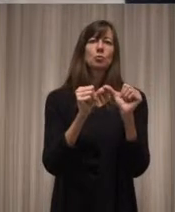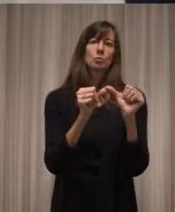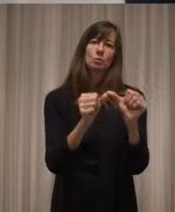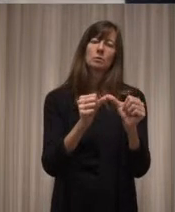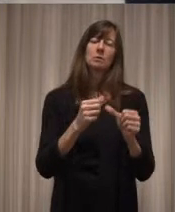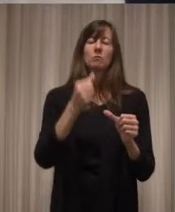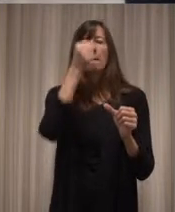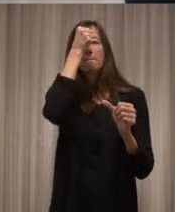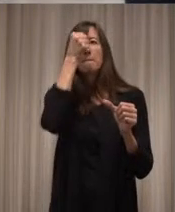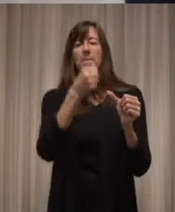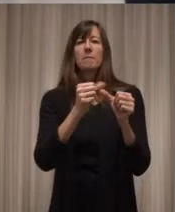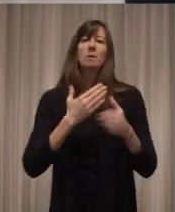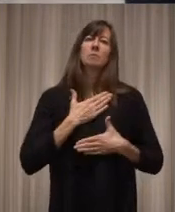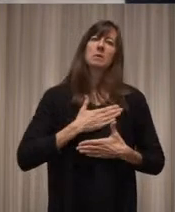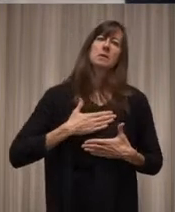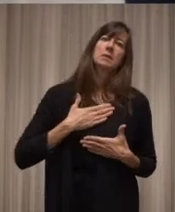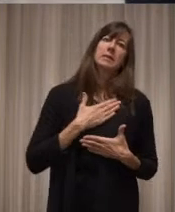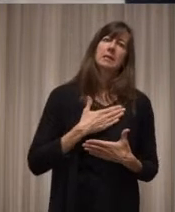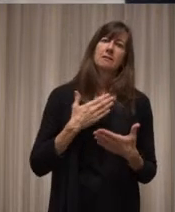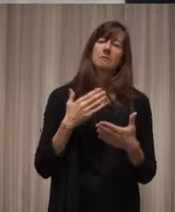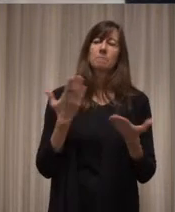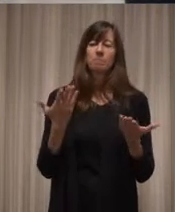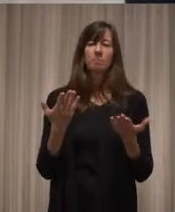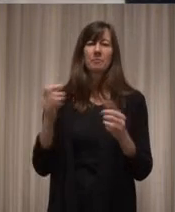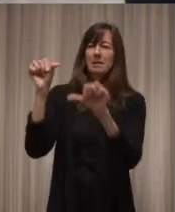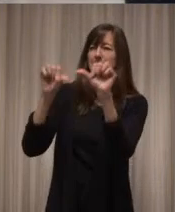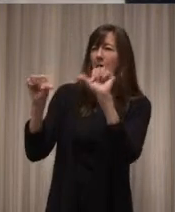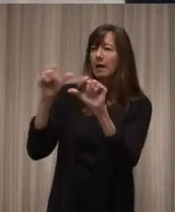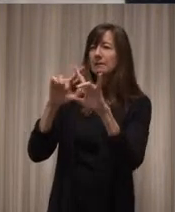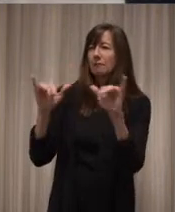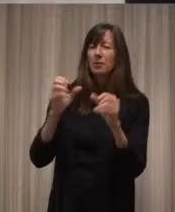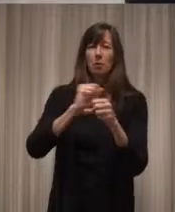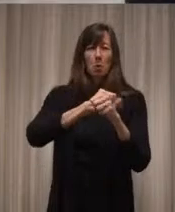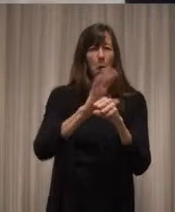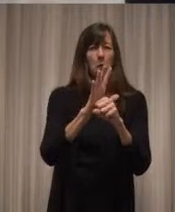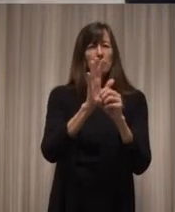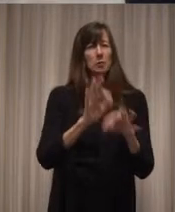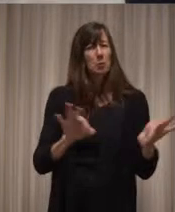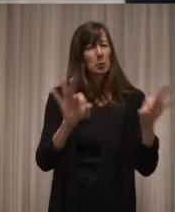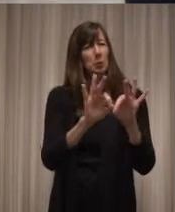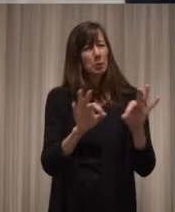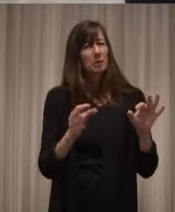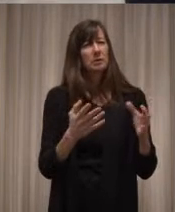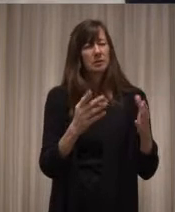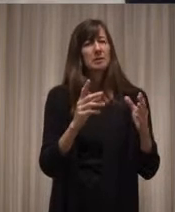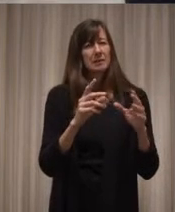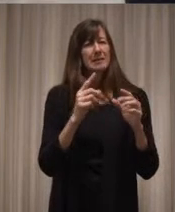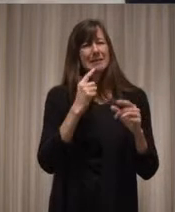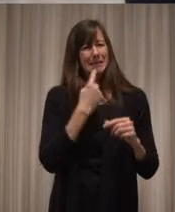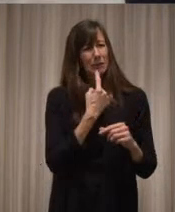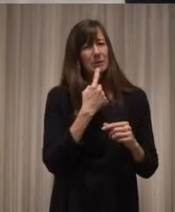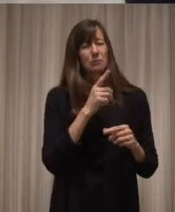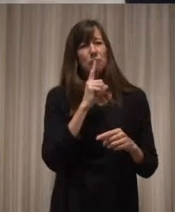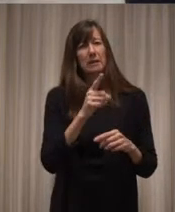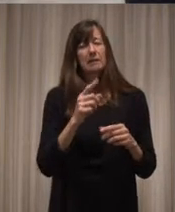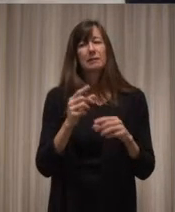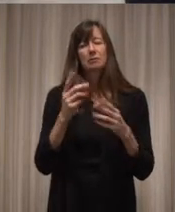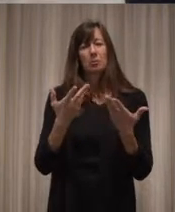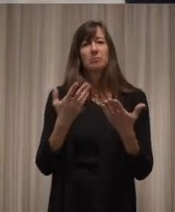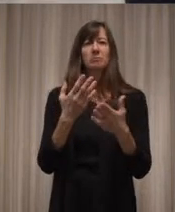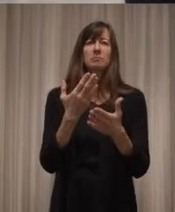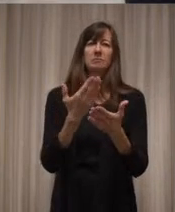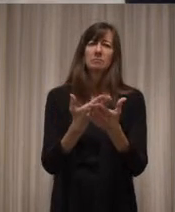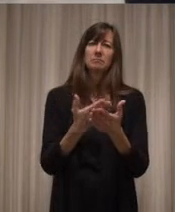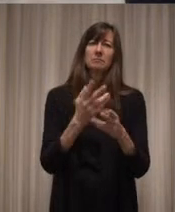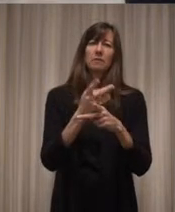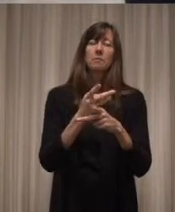health expertise calls for, and we will continue to do that. If you have any needs, especially heading into this winter storm, you can